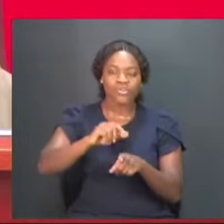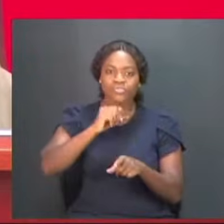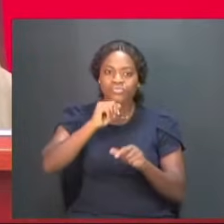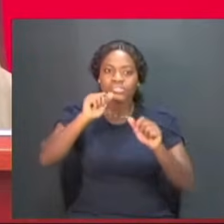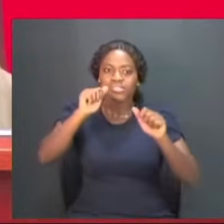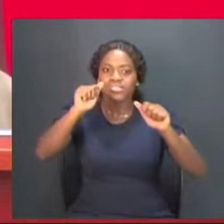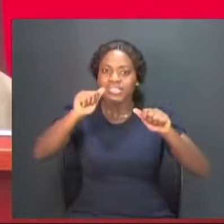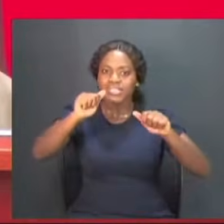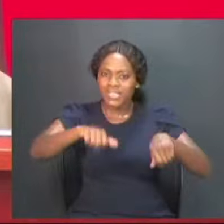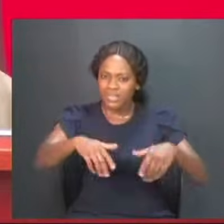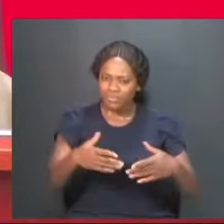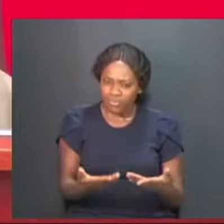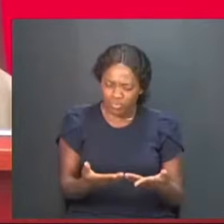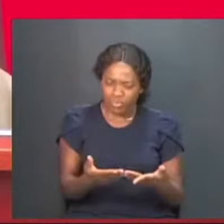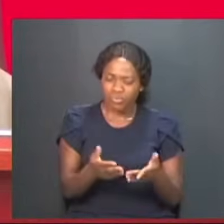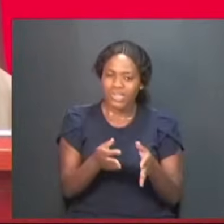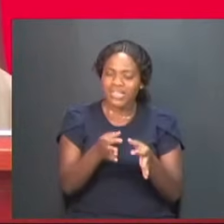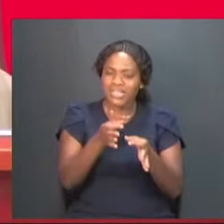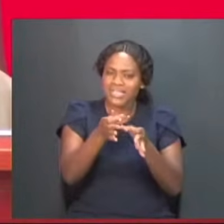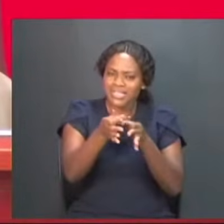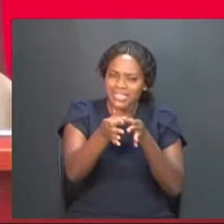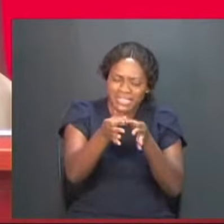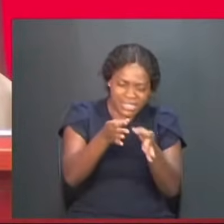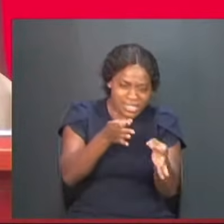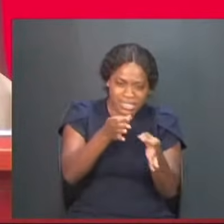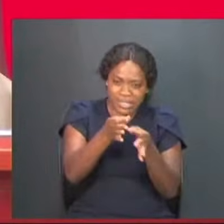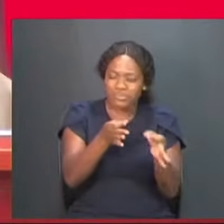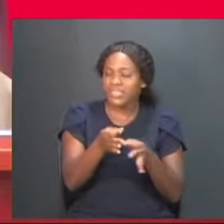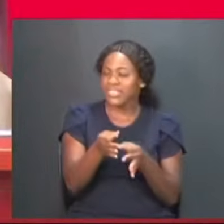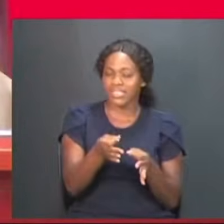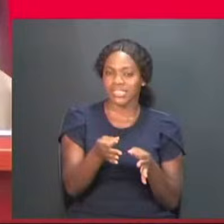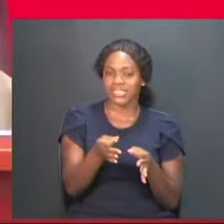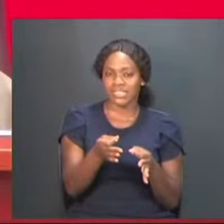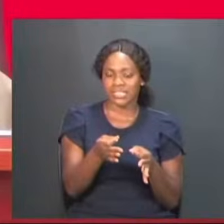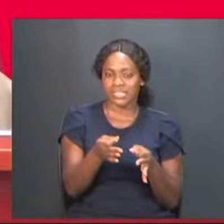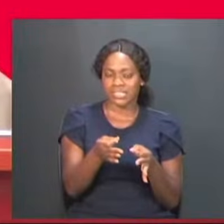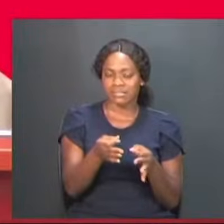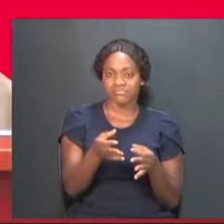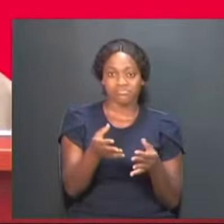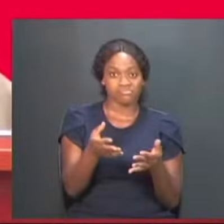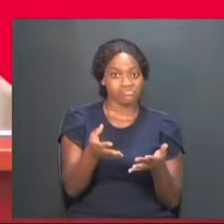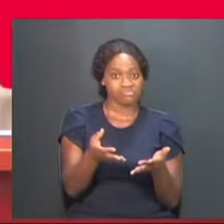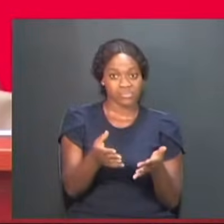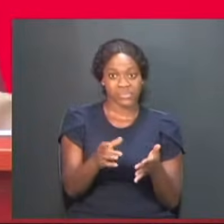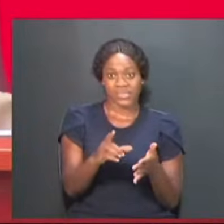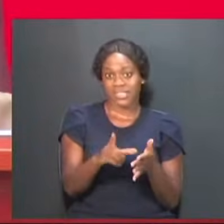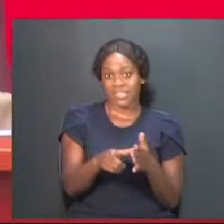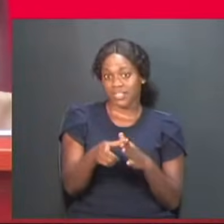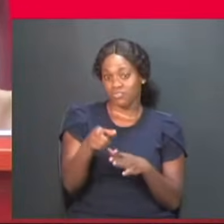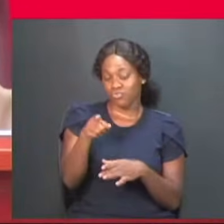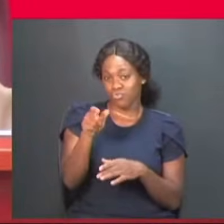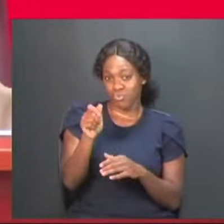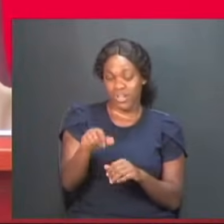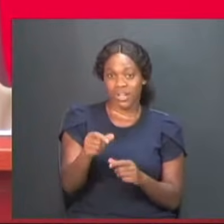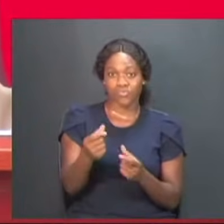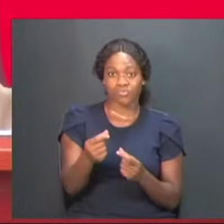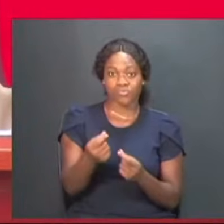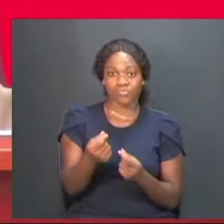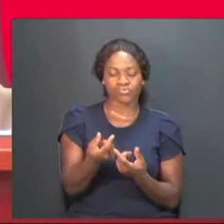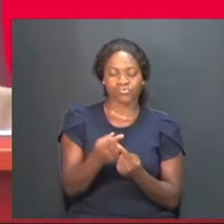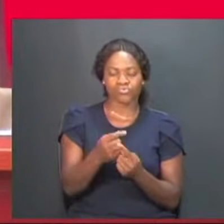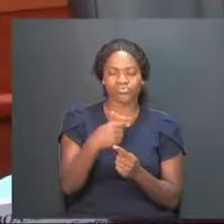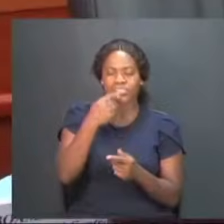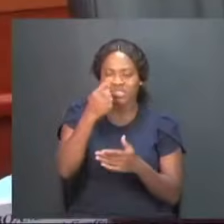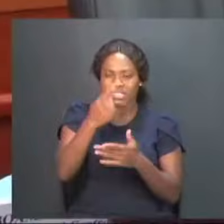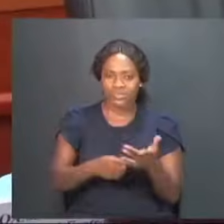to proffer reasons, then you would be justified making the points